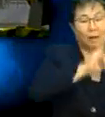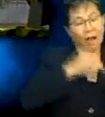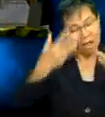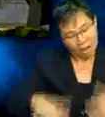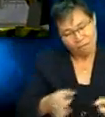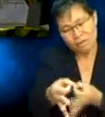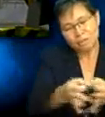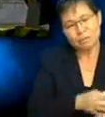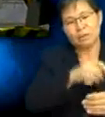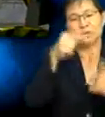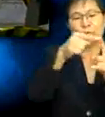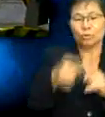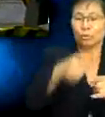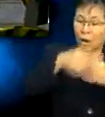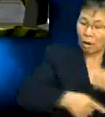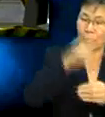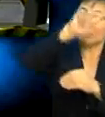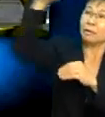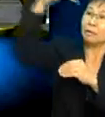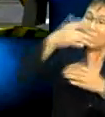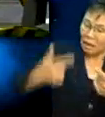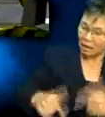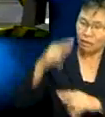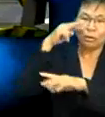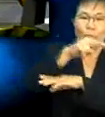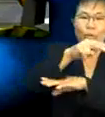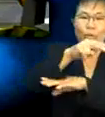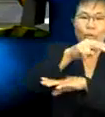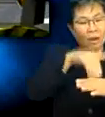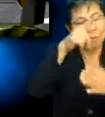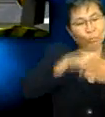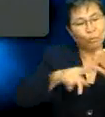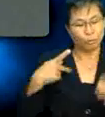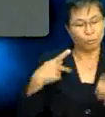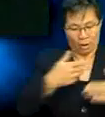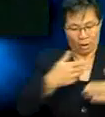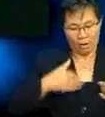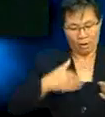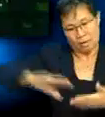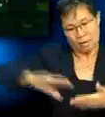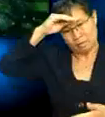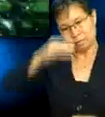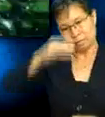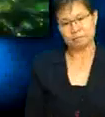Explain to you about the sun. Let's look again at what we have learned.